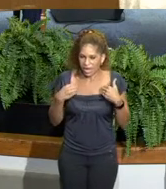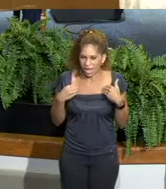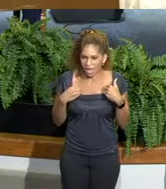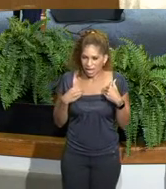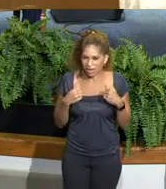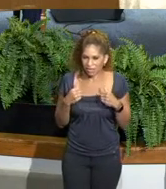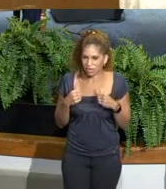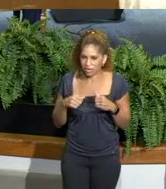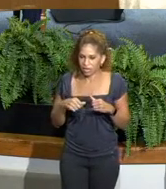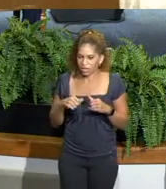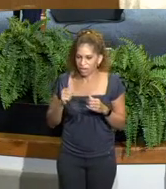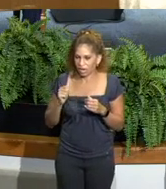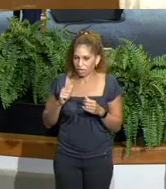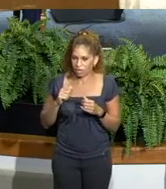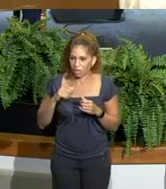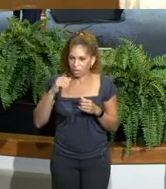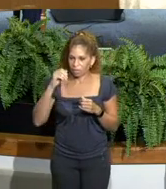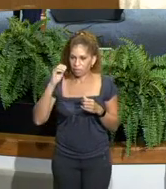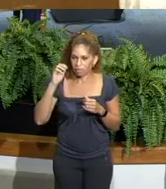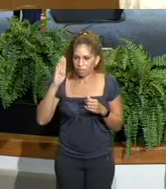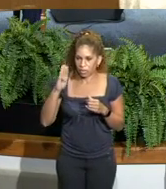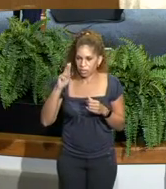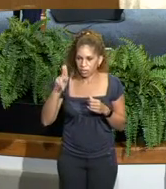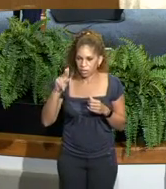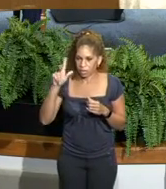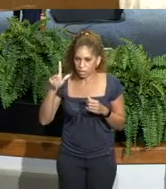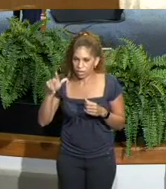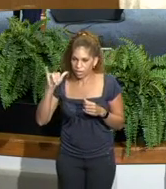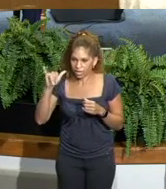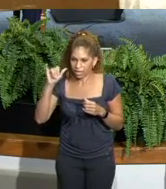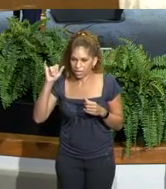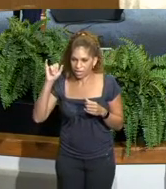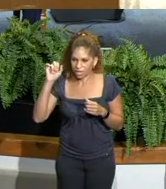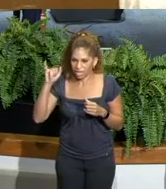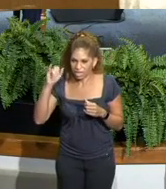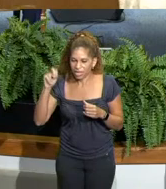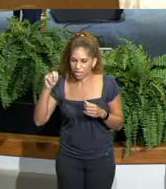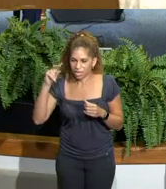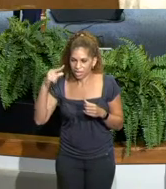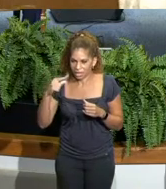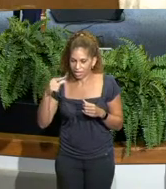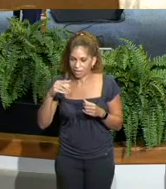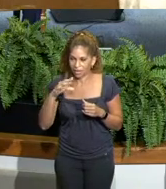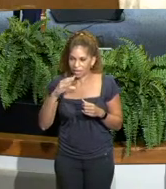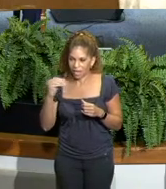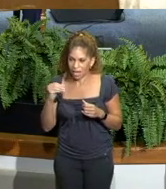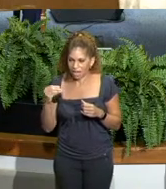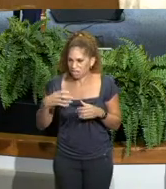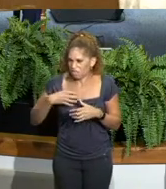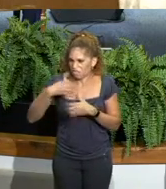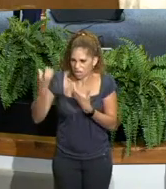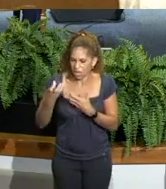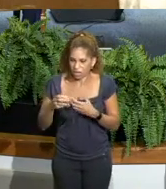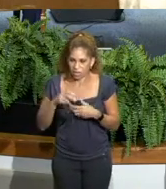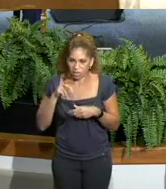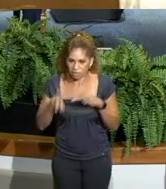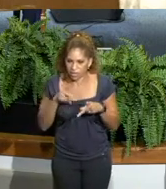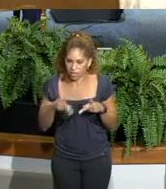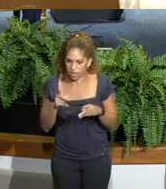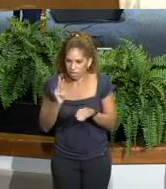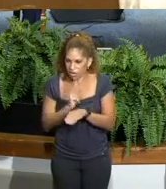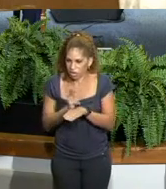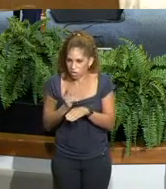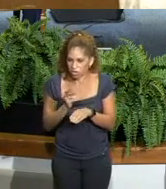bullying, political bullying. They're using 21st century tactics steeped in the tactics of the past. They've been